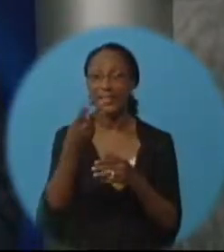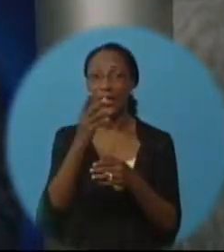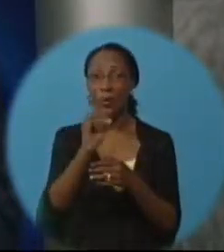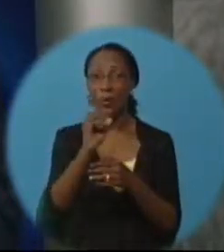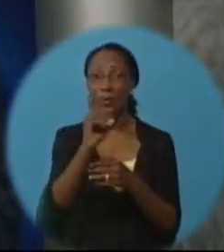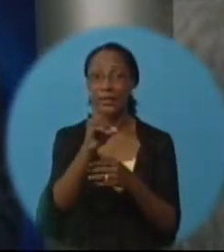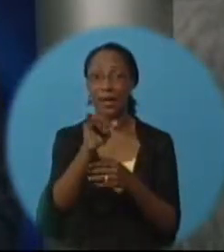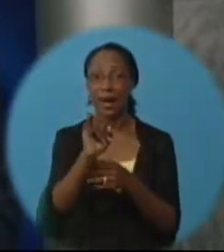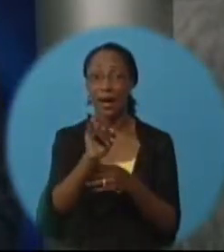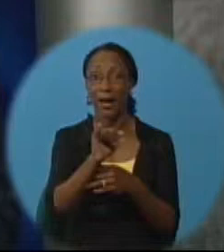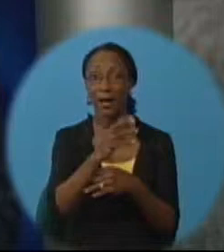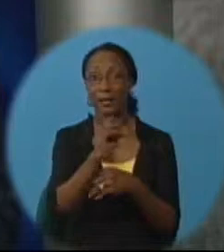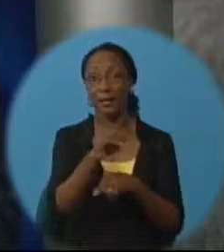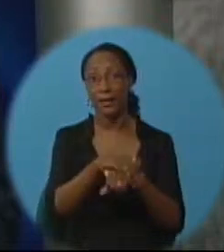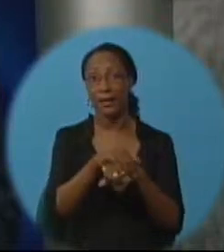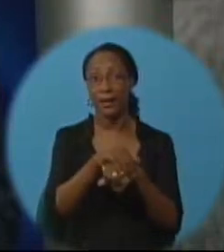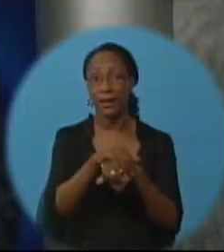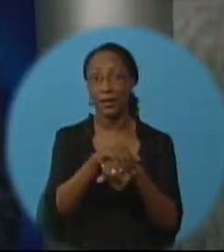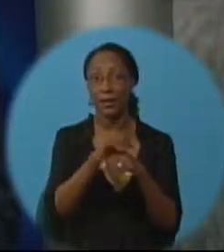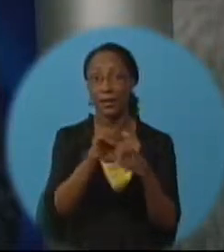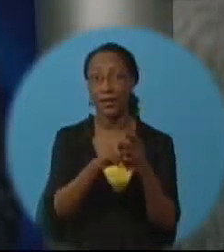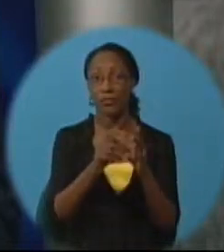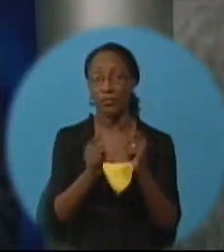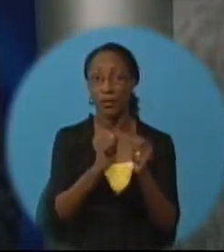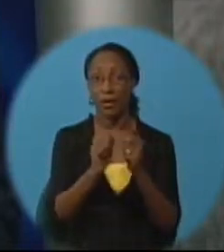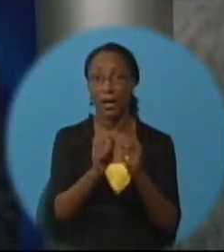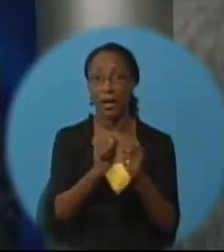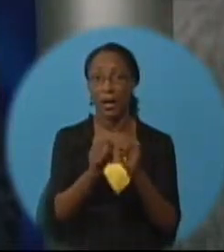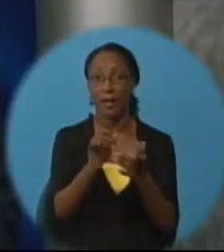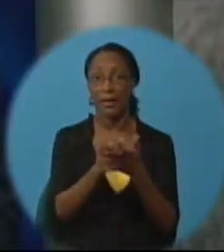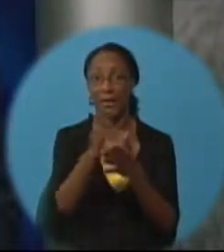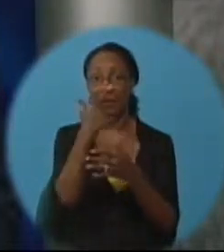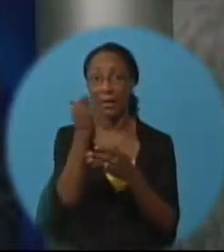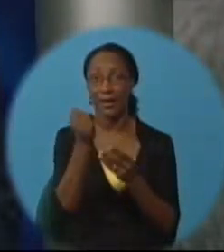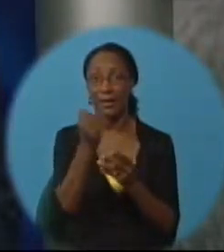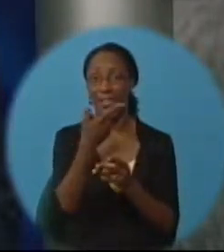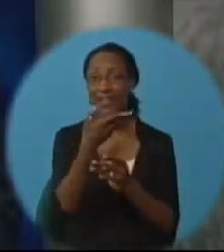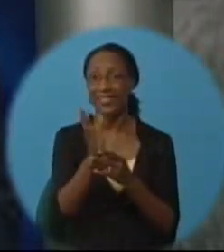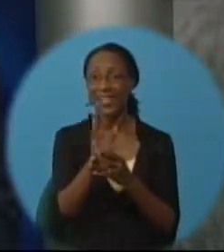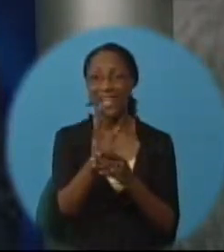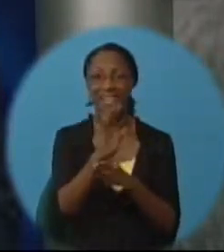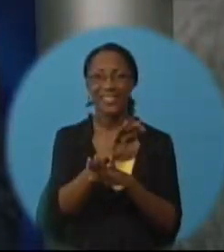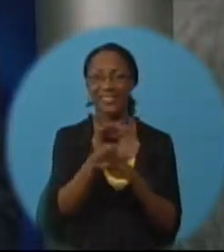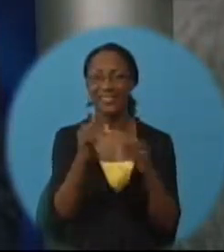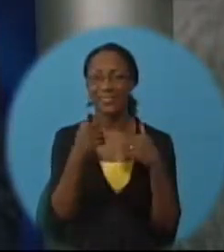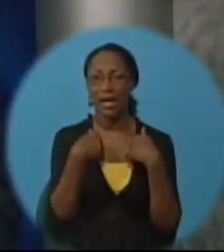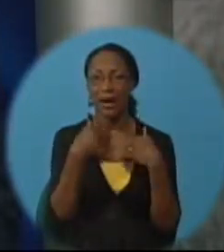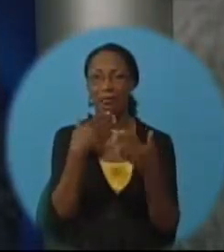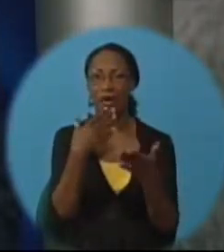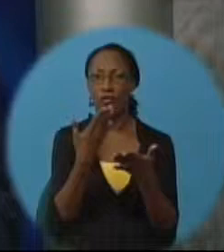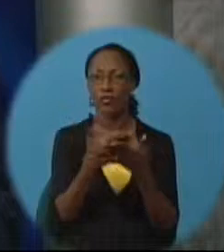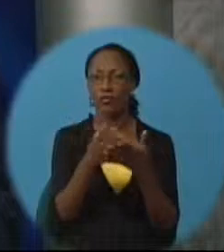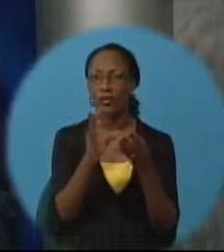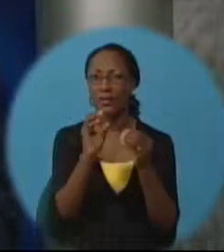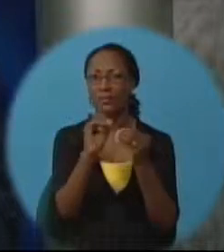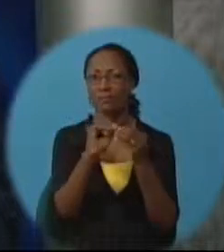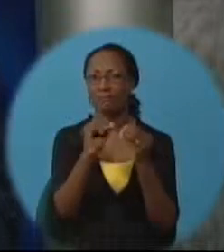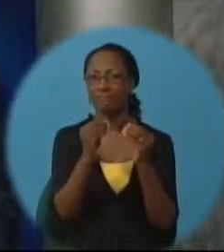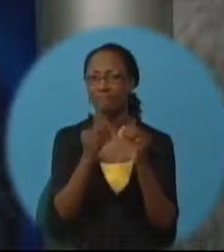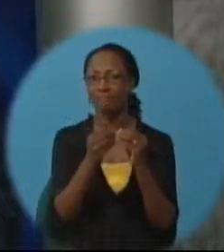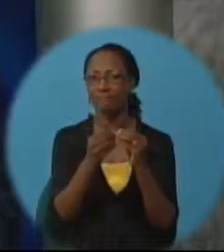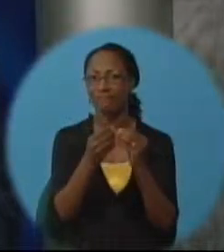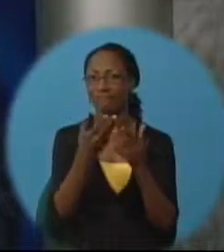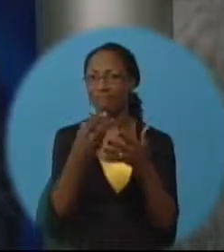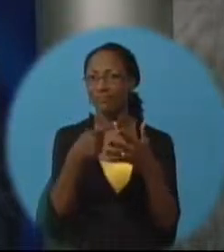women at Queen's Park Oval in Trinidad and Tobago. That's because they certainly didn't post a competitive total after batting first this afternoon